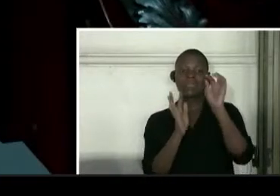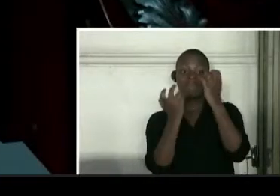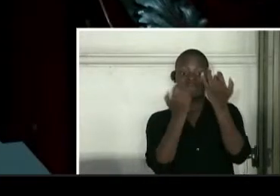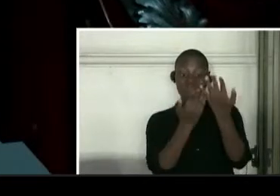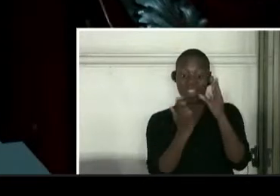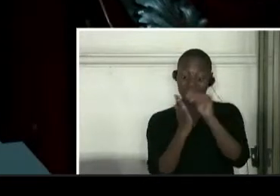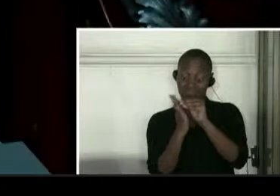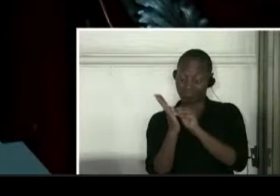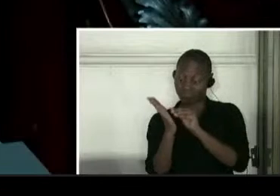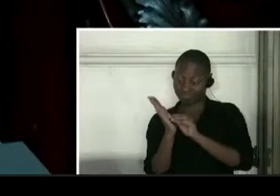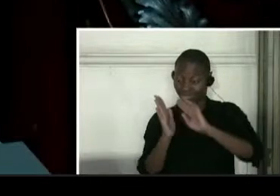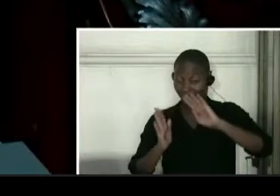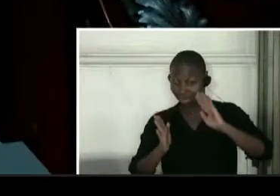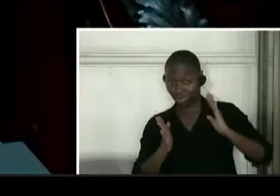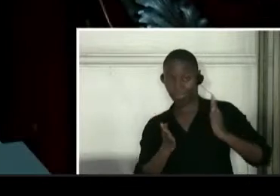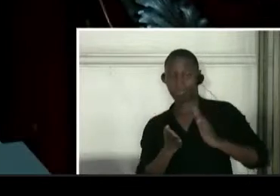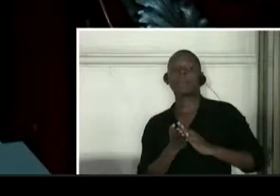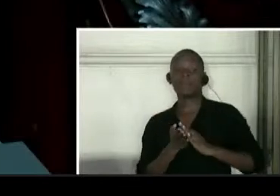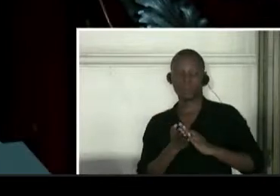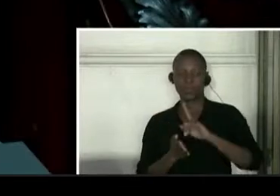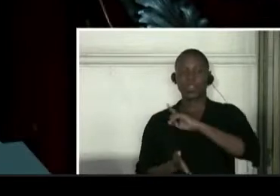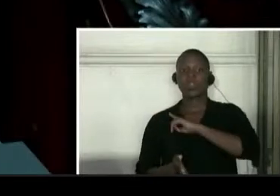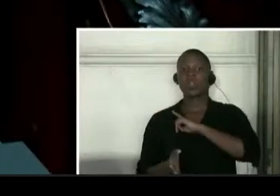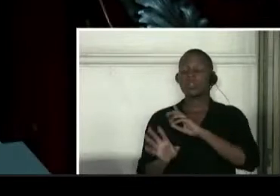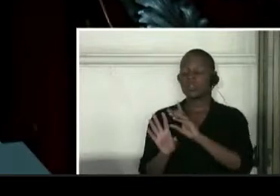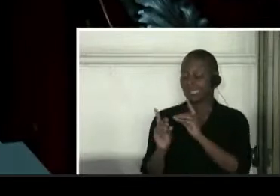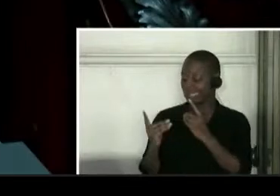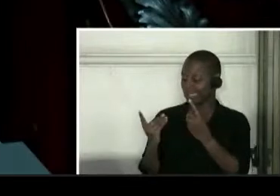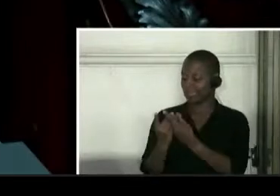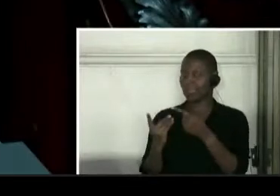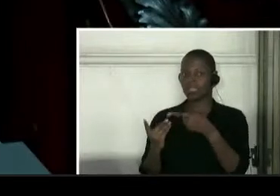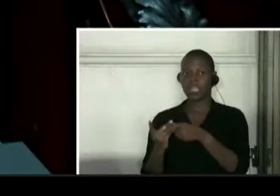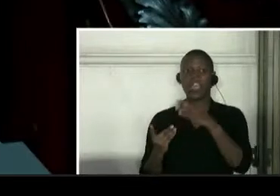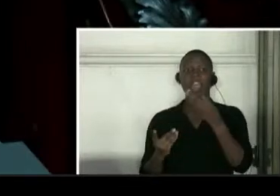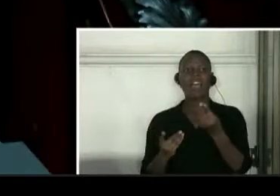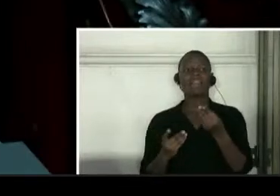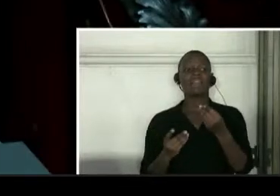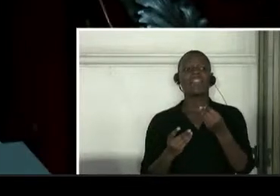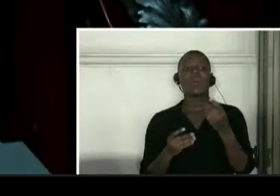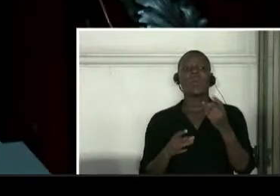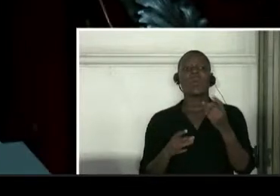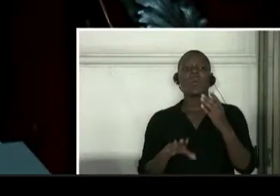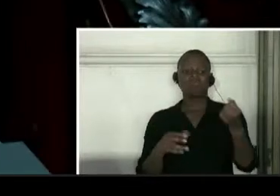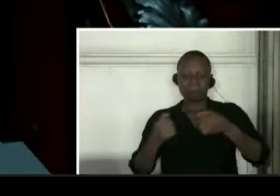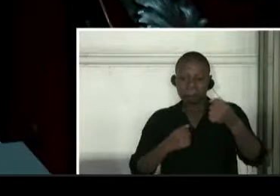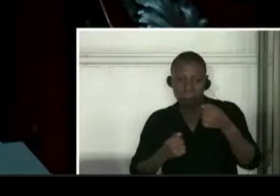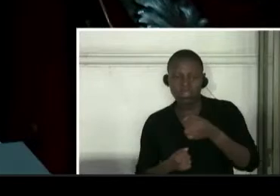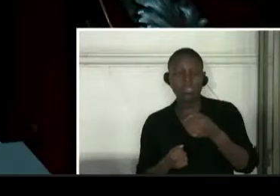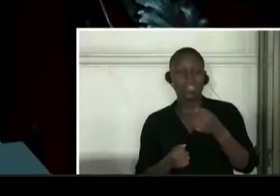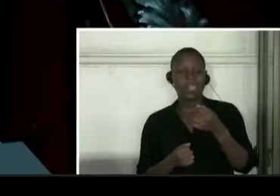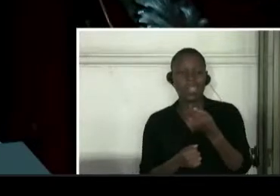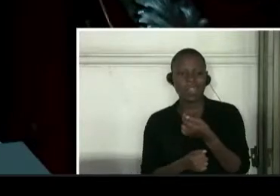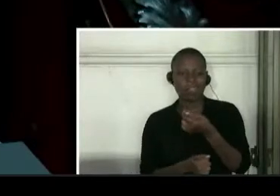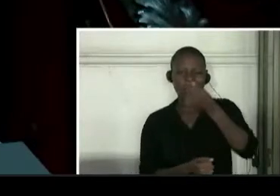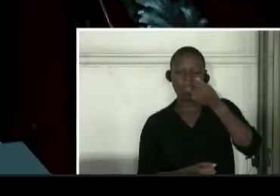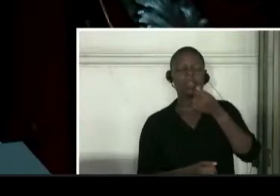the compensation of employees will see the department only being able to fill posts that are not prioritized and